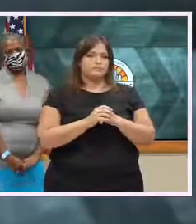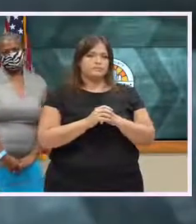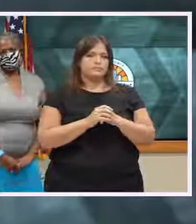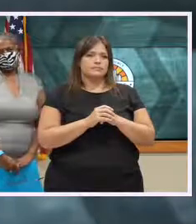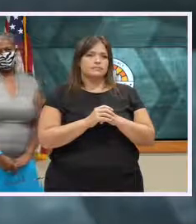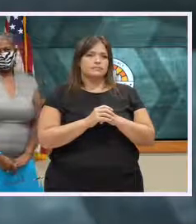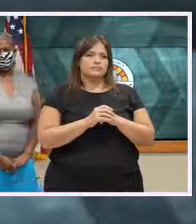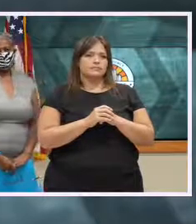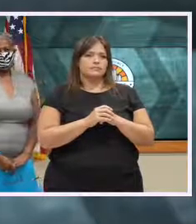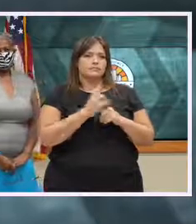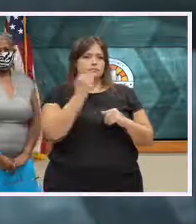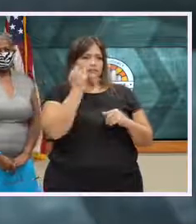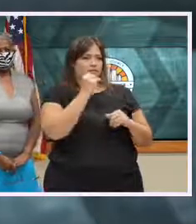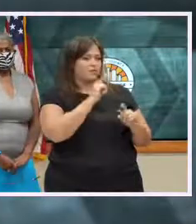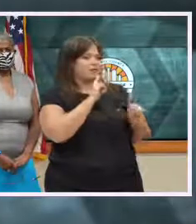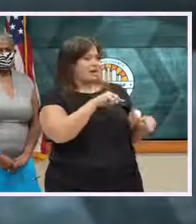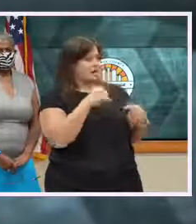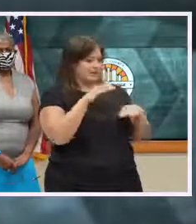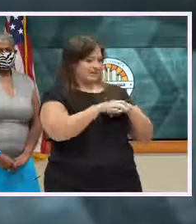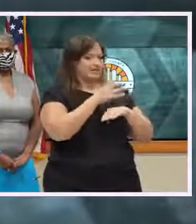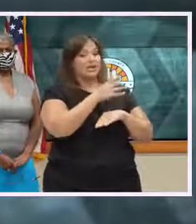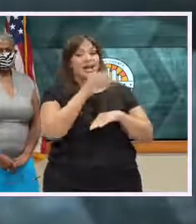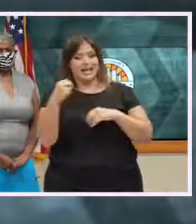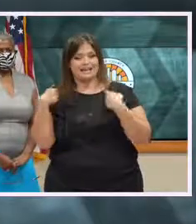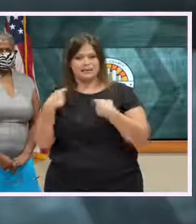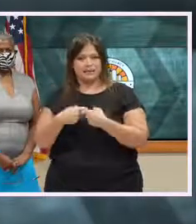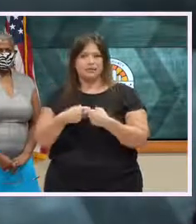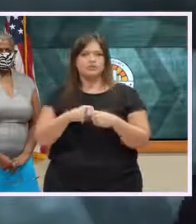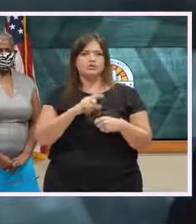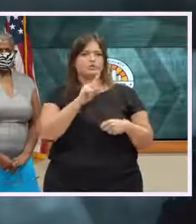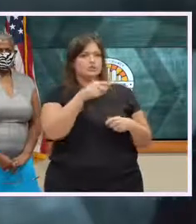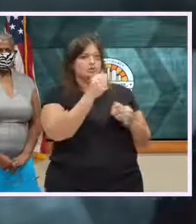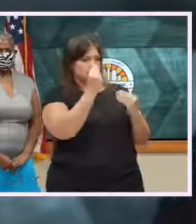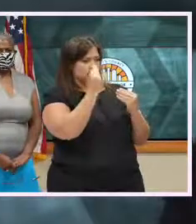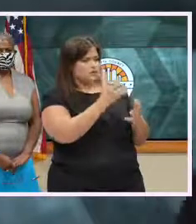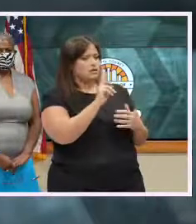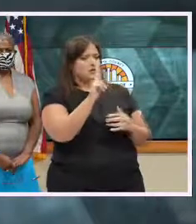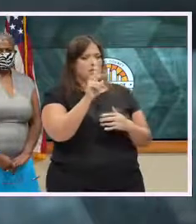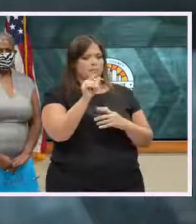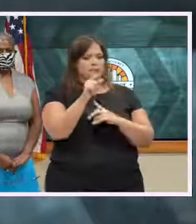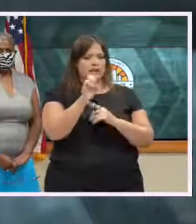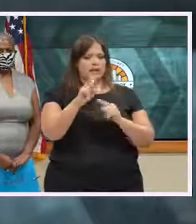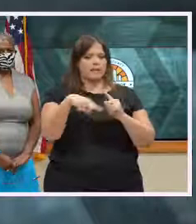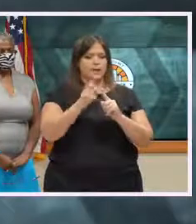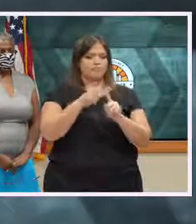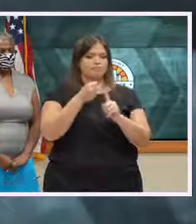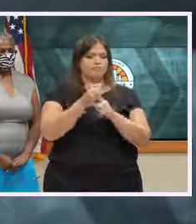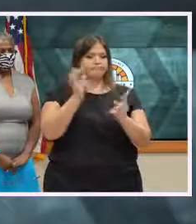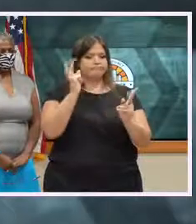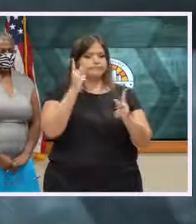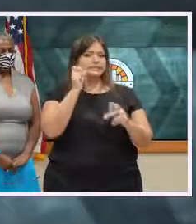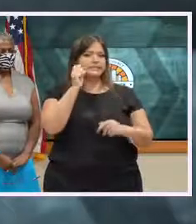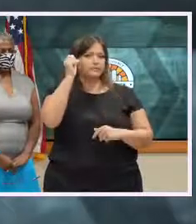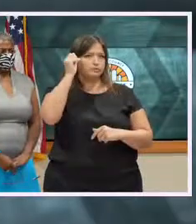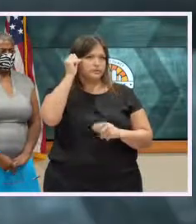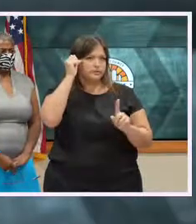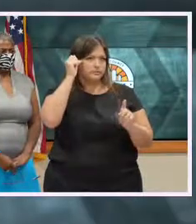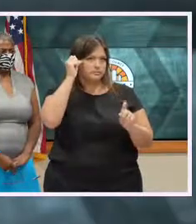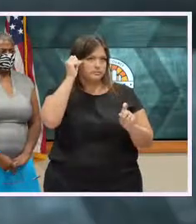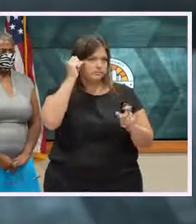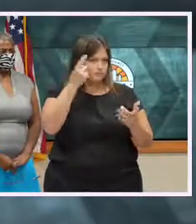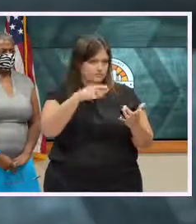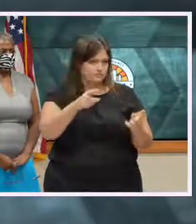the pool. If you can answer in English and Spanish, just an update on the incident from yesterday. Yes, so we